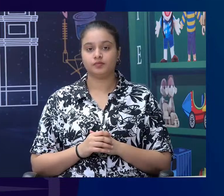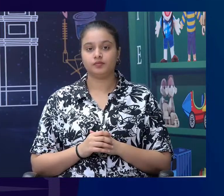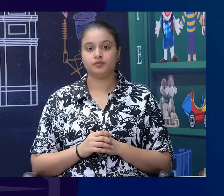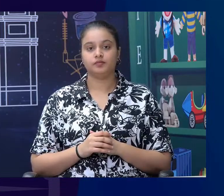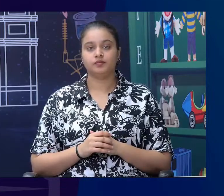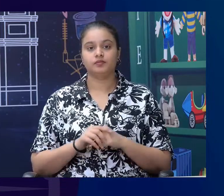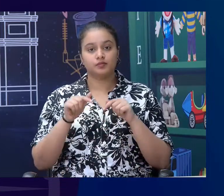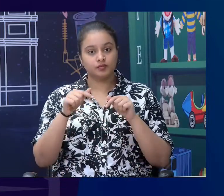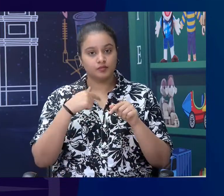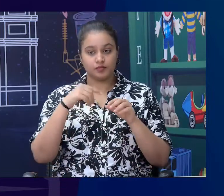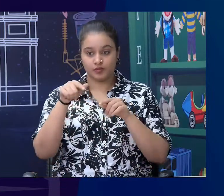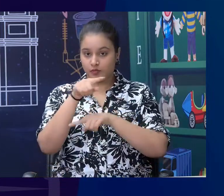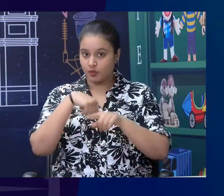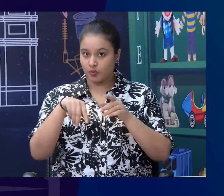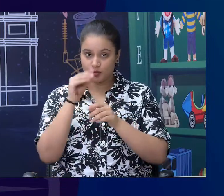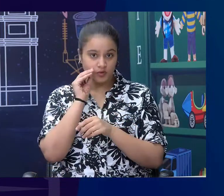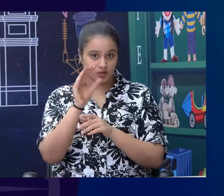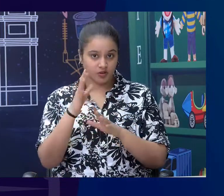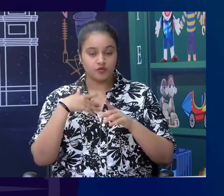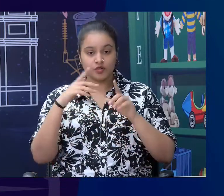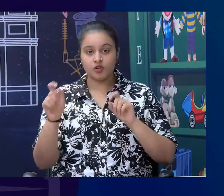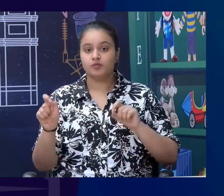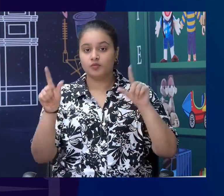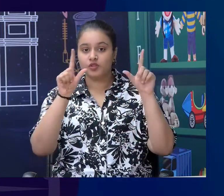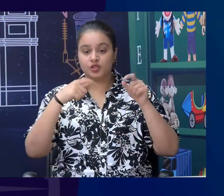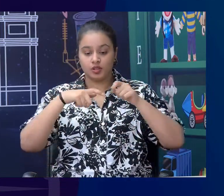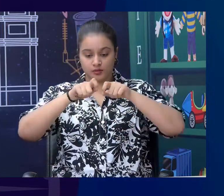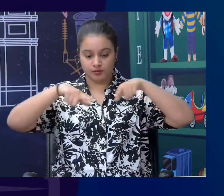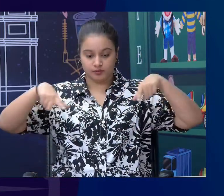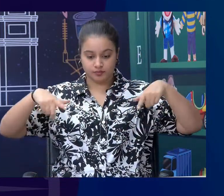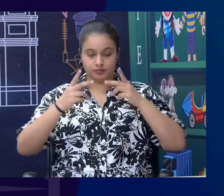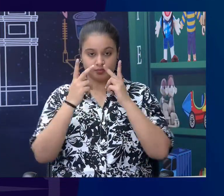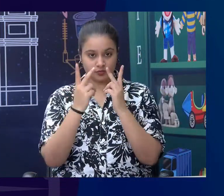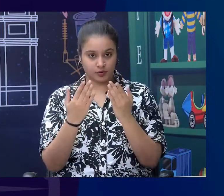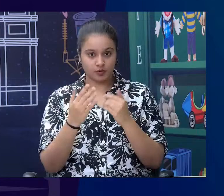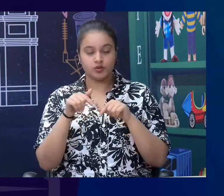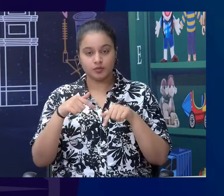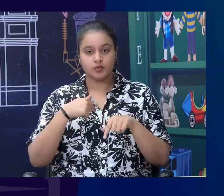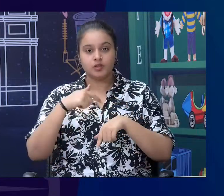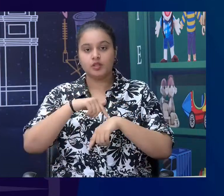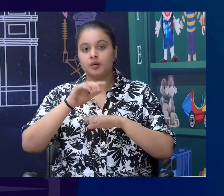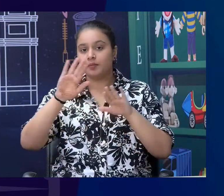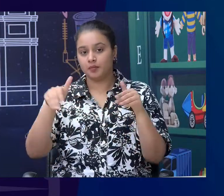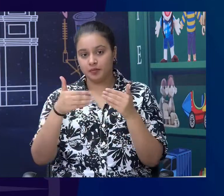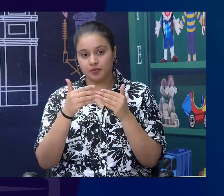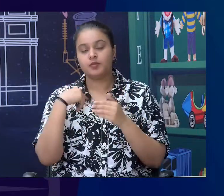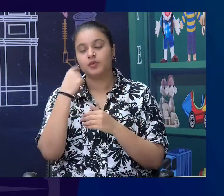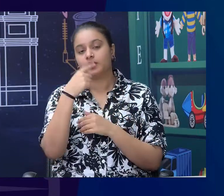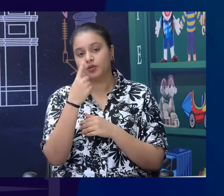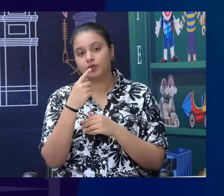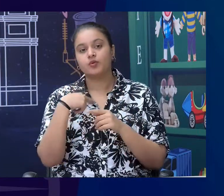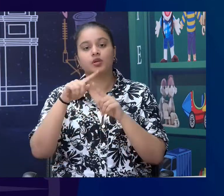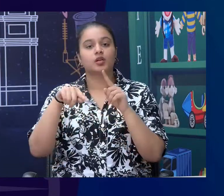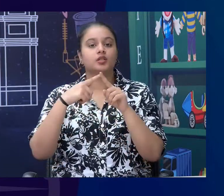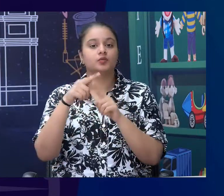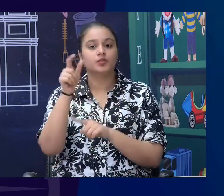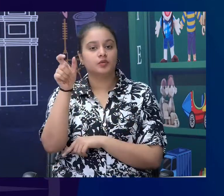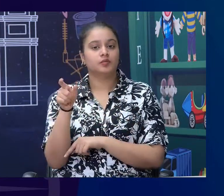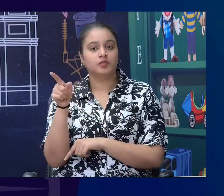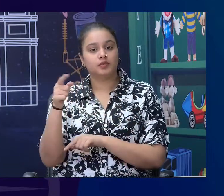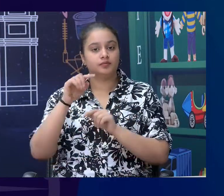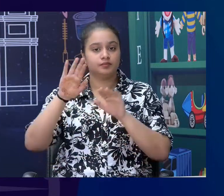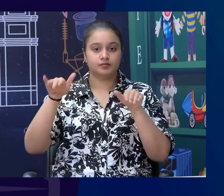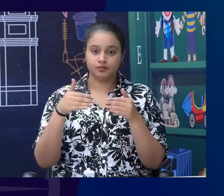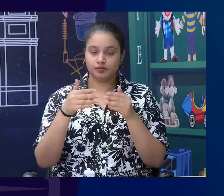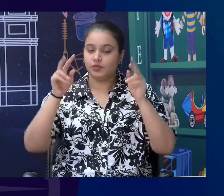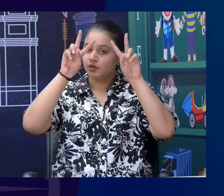dth.class8@cert.nic.in. Well, all this information is also flashing on your screen. So time now for me to introduce you all to our experts for today. Well,